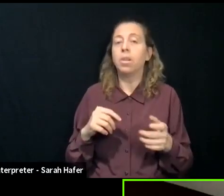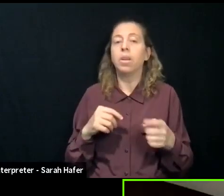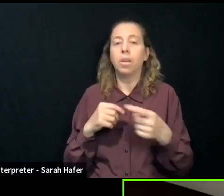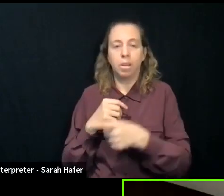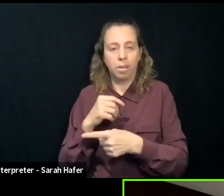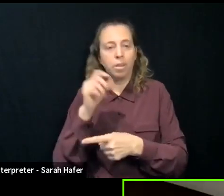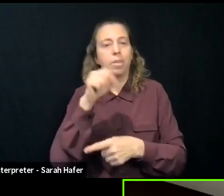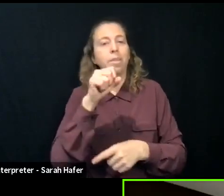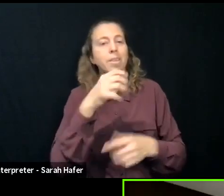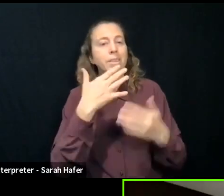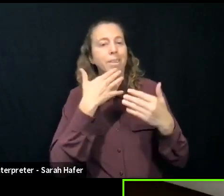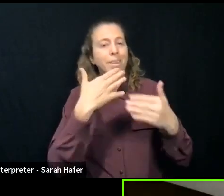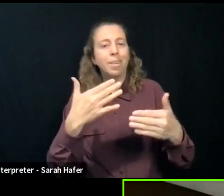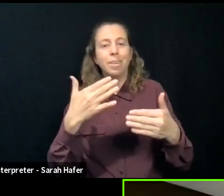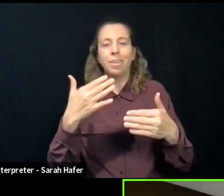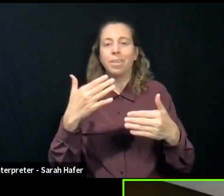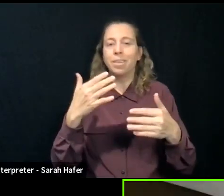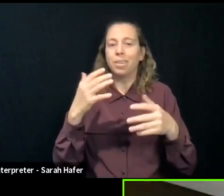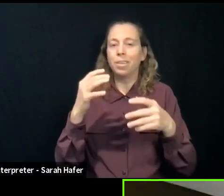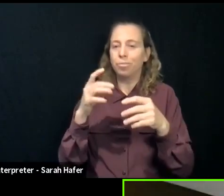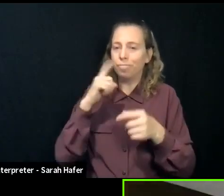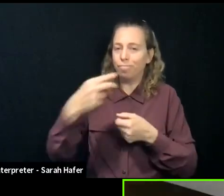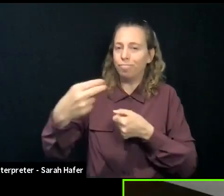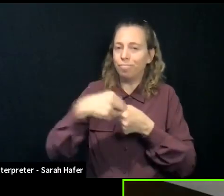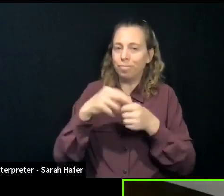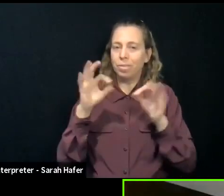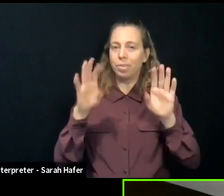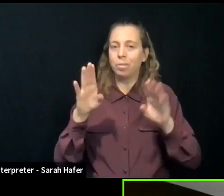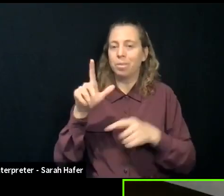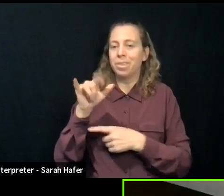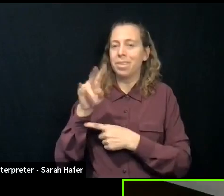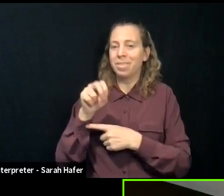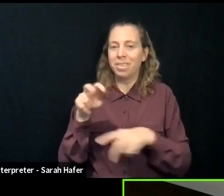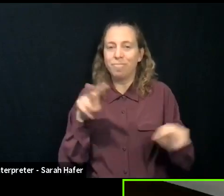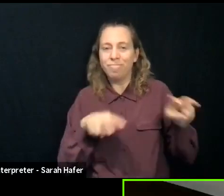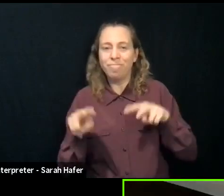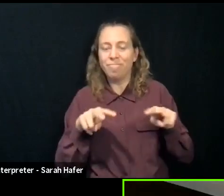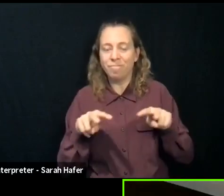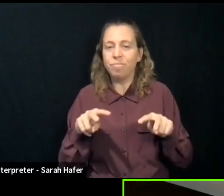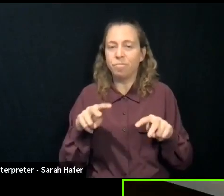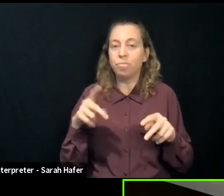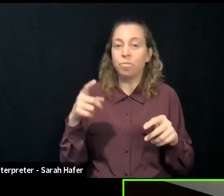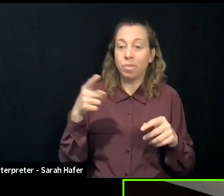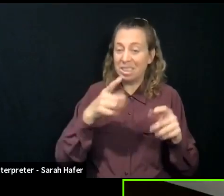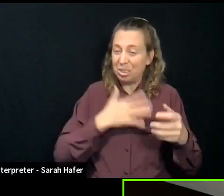Facebook Live discussion today. Please go out and get vaccinated and have a great day.